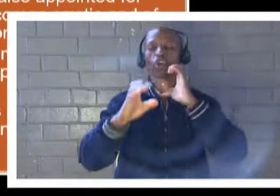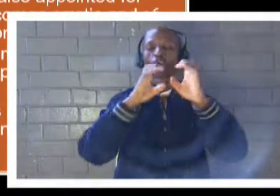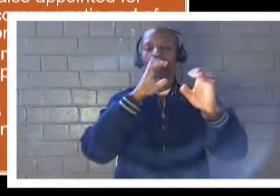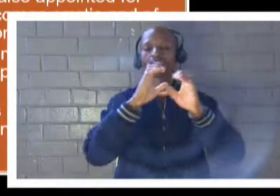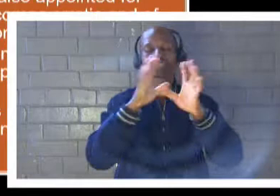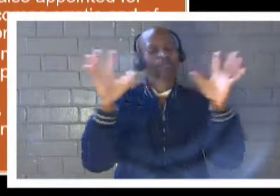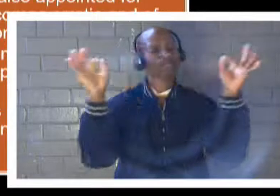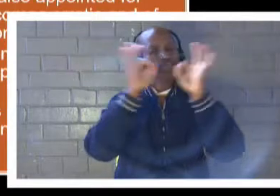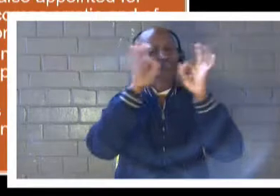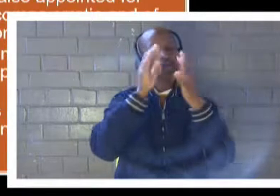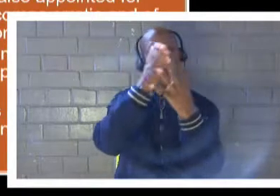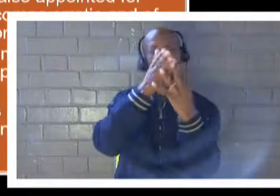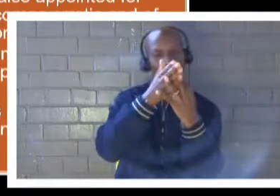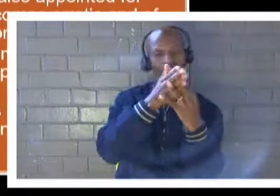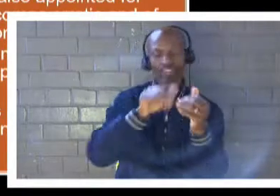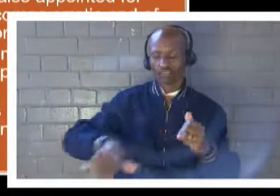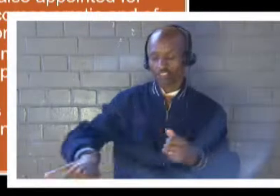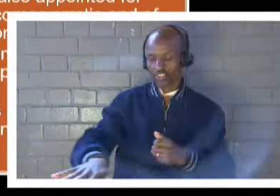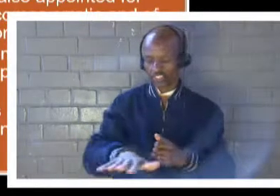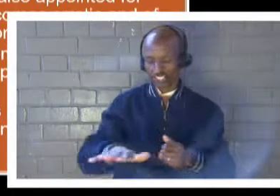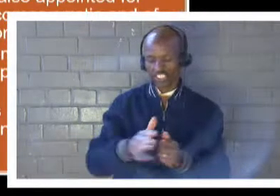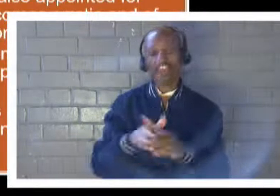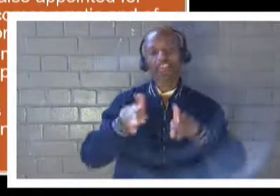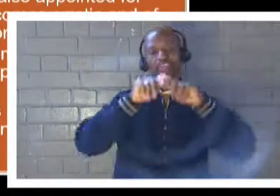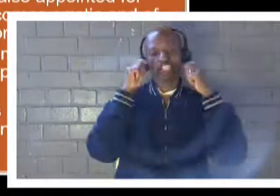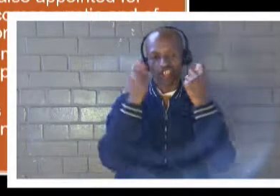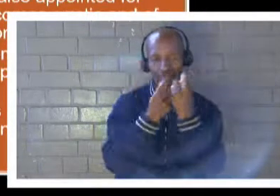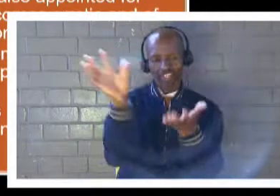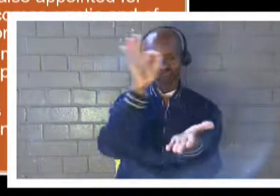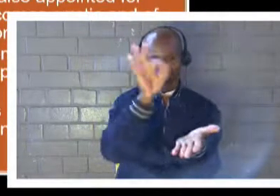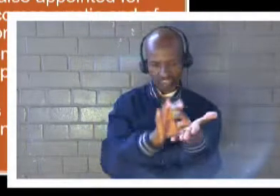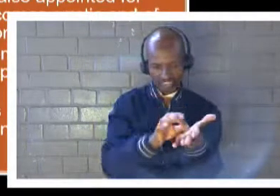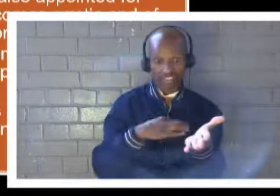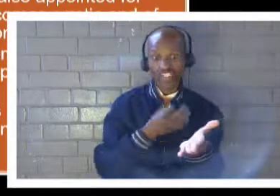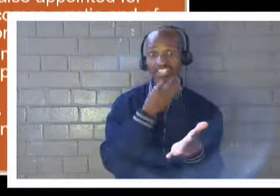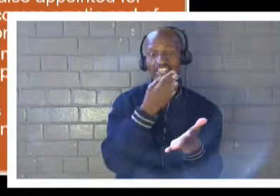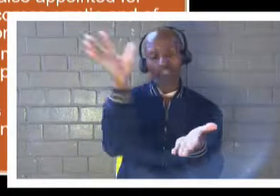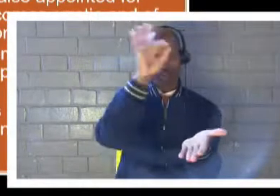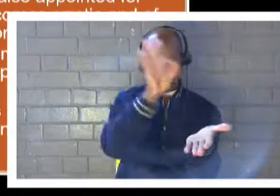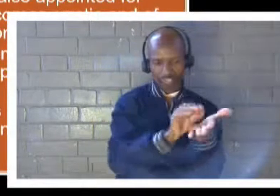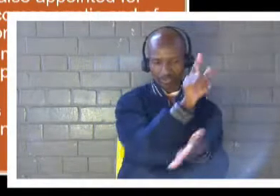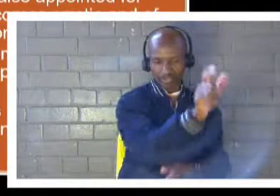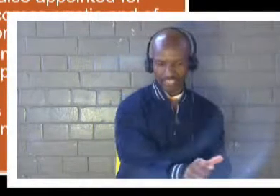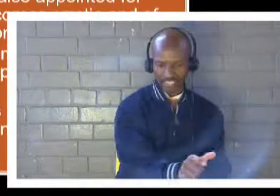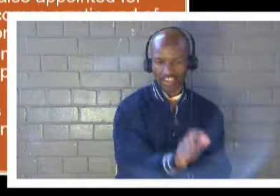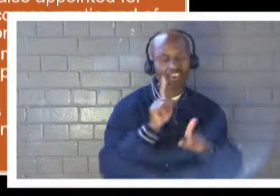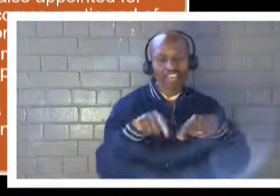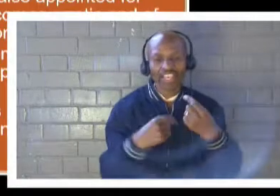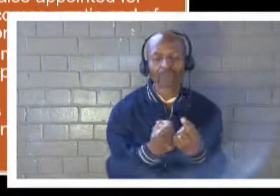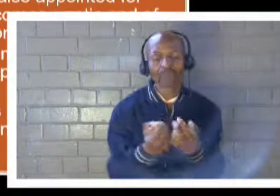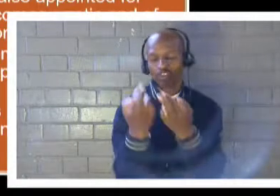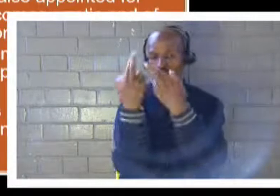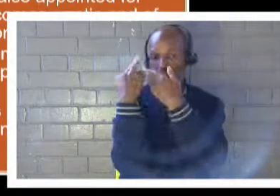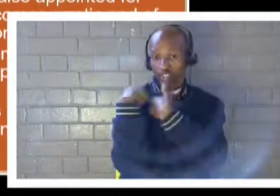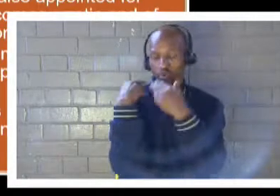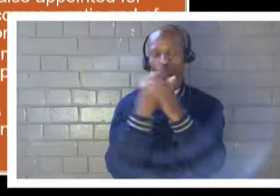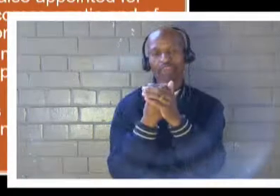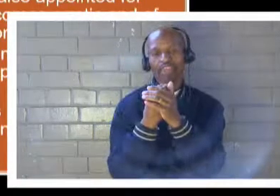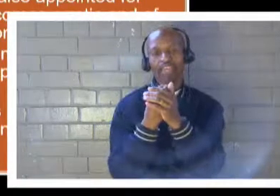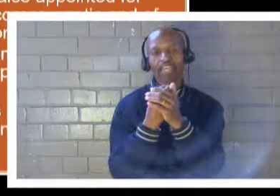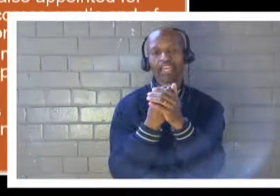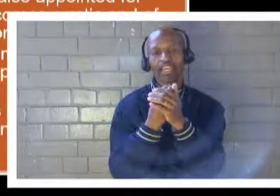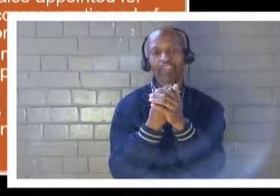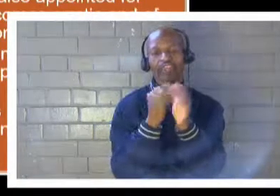the facility's management team and the contractors. It was discovered that the contractors, they refused to be held accountable by the